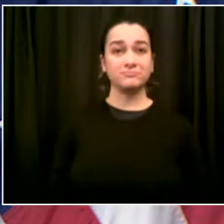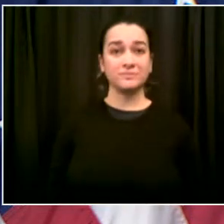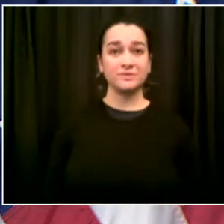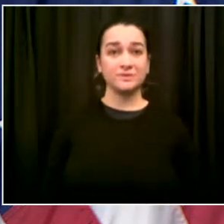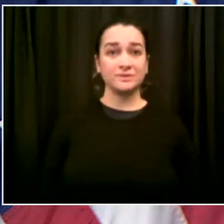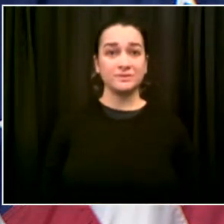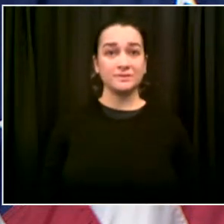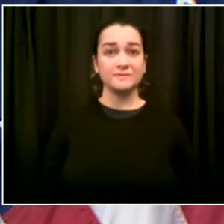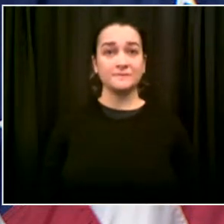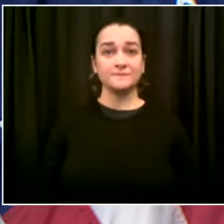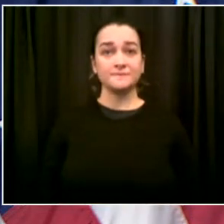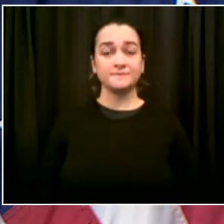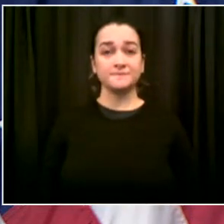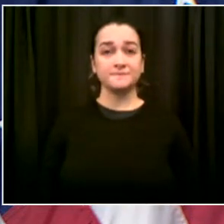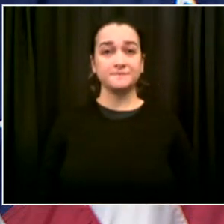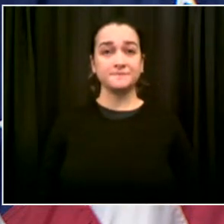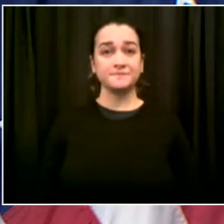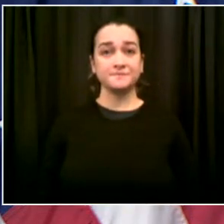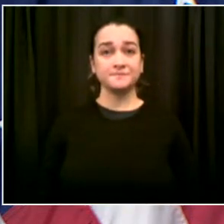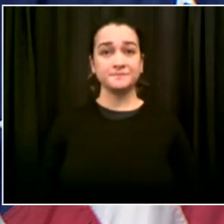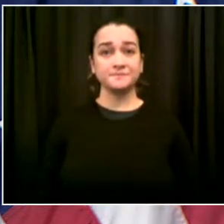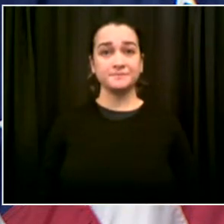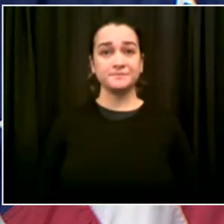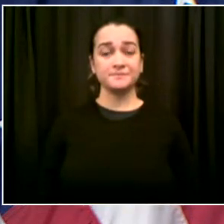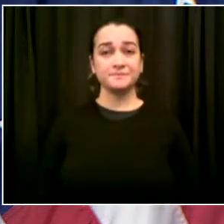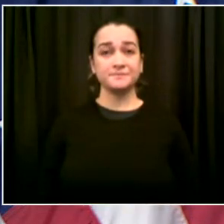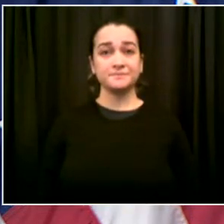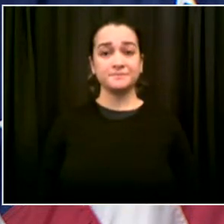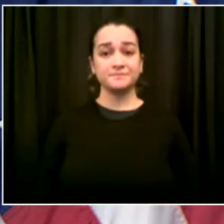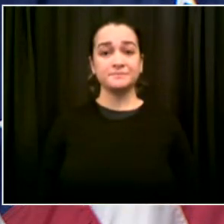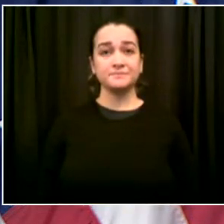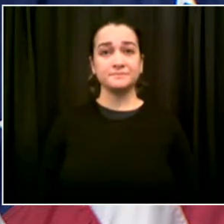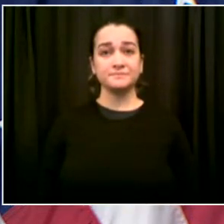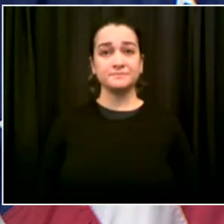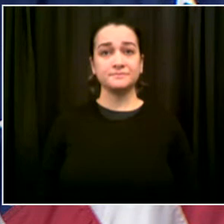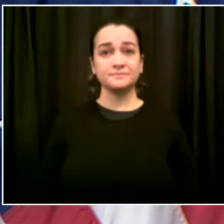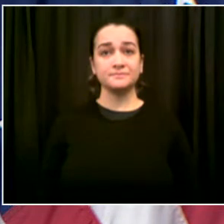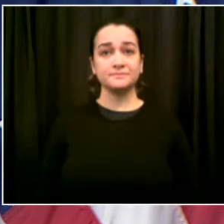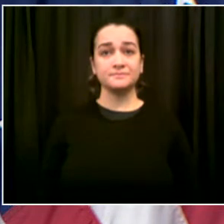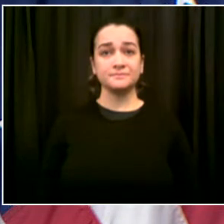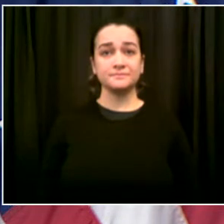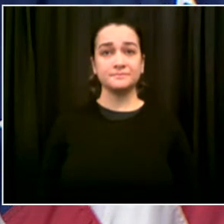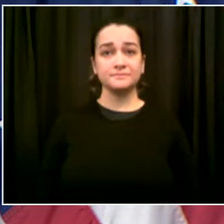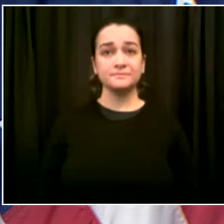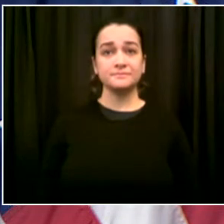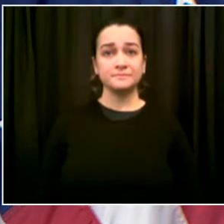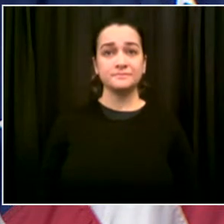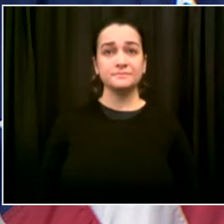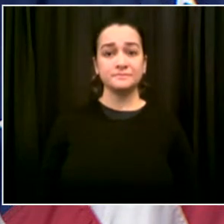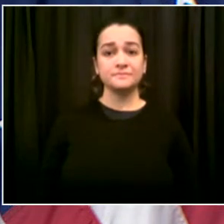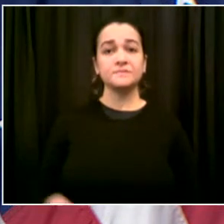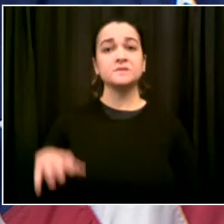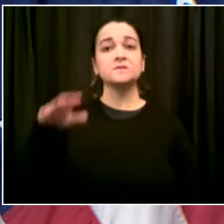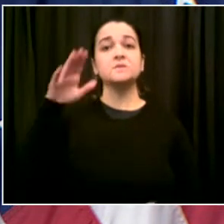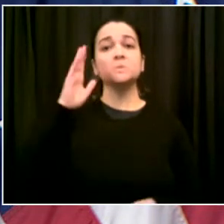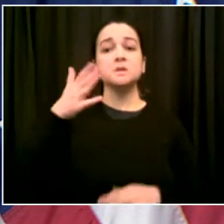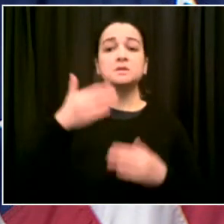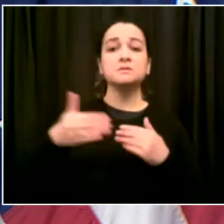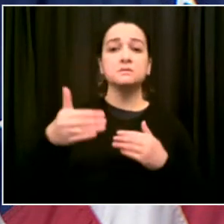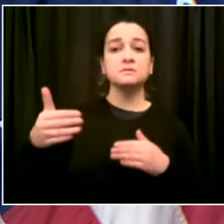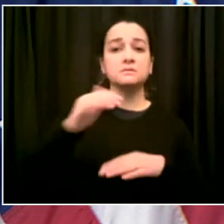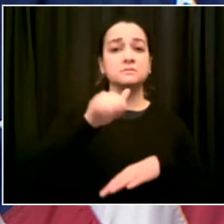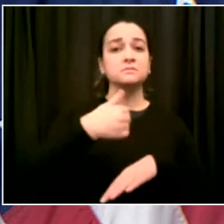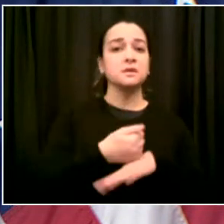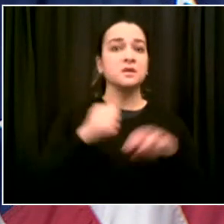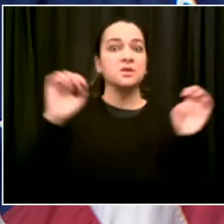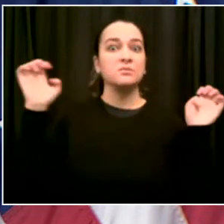1,000 people have registered to be an emergency snow laborer. Please know that you're activated as of tomorrow, and you can contact your work location, and we'll be making some contact